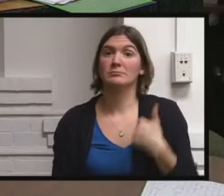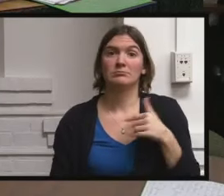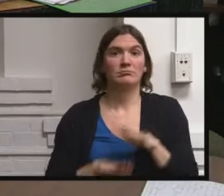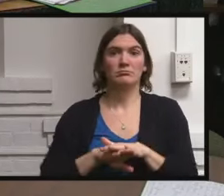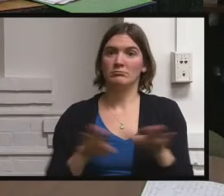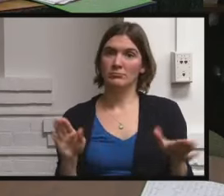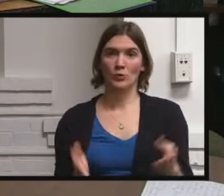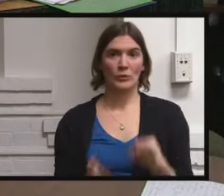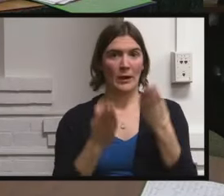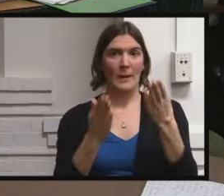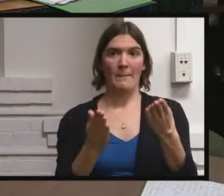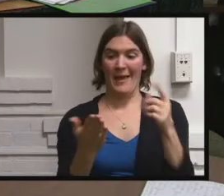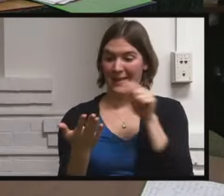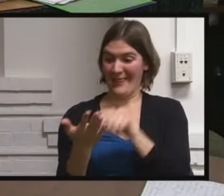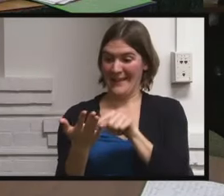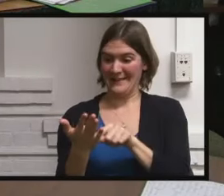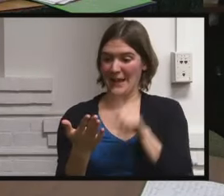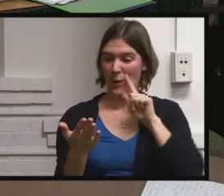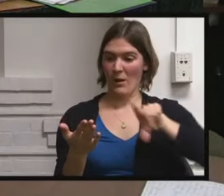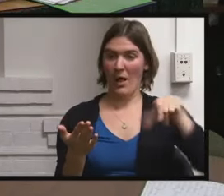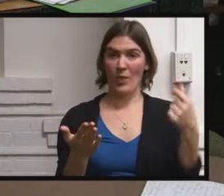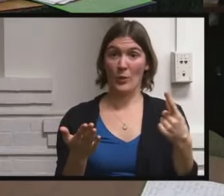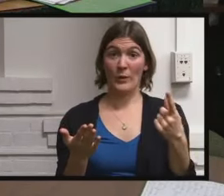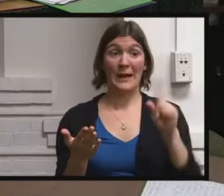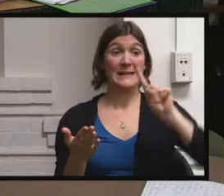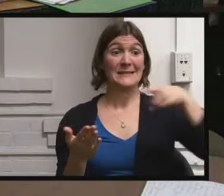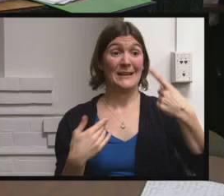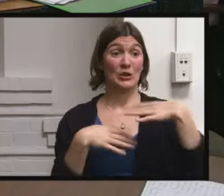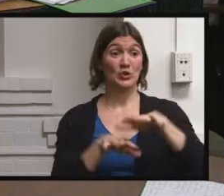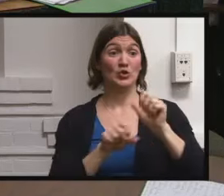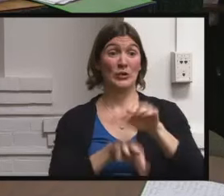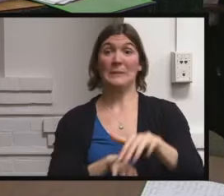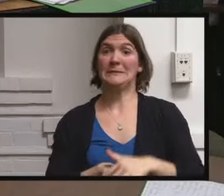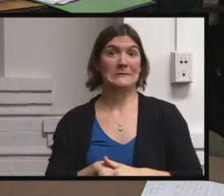be recommending the change to single stream recycling.